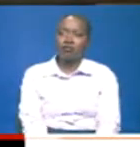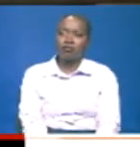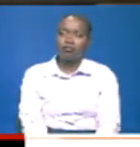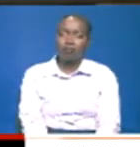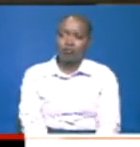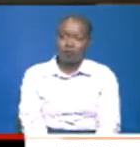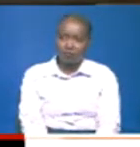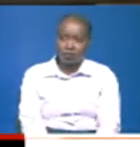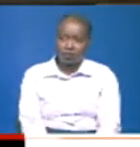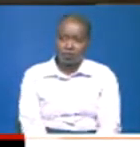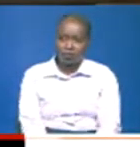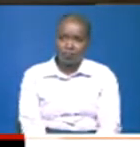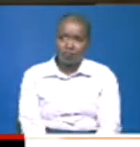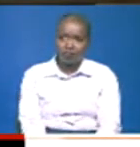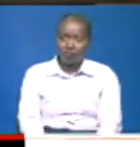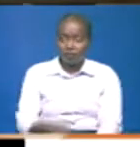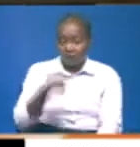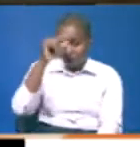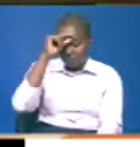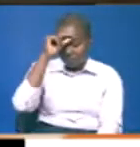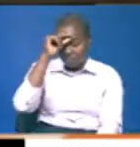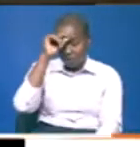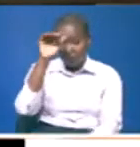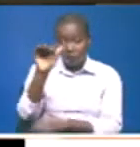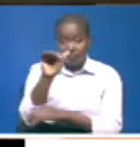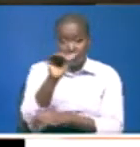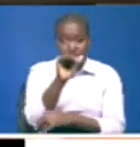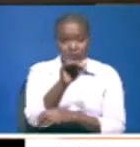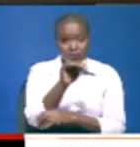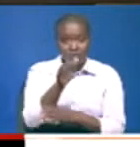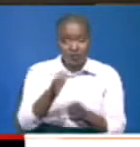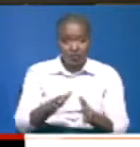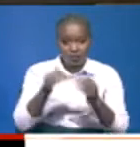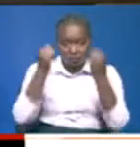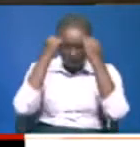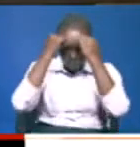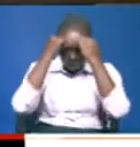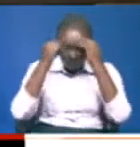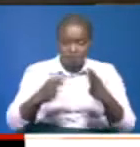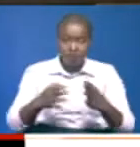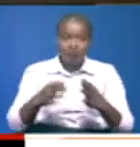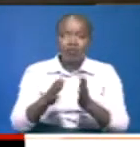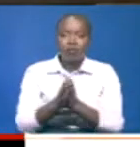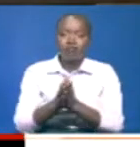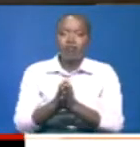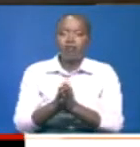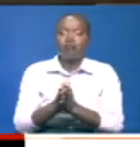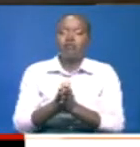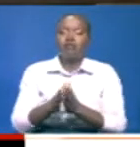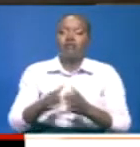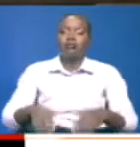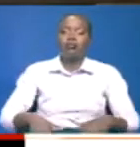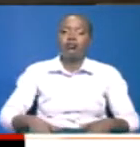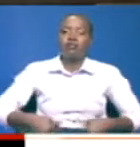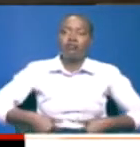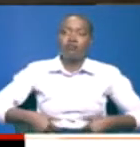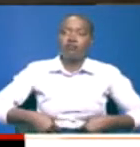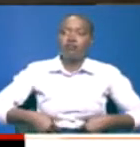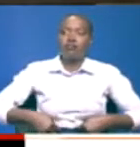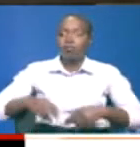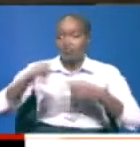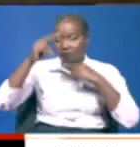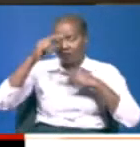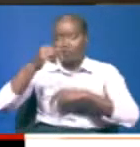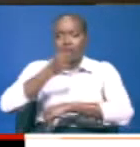Away from politics, the government has been urged to allow students transiting in junior secondary schools to be posted in